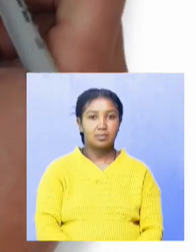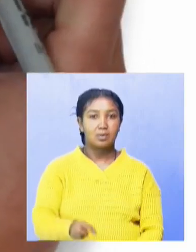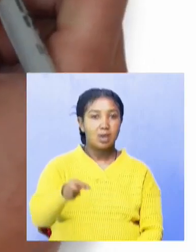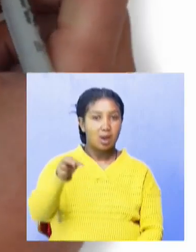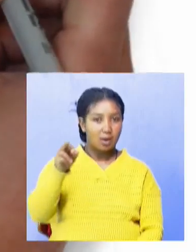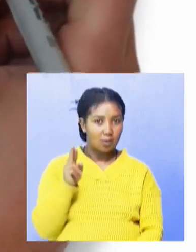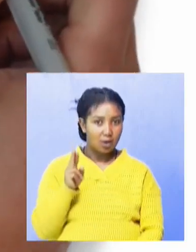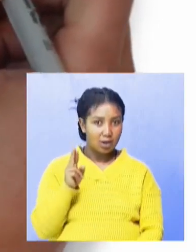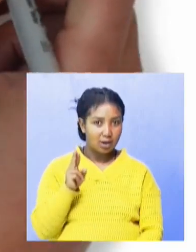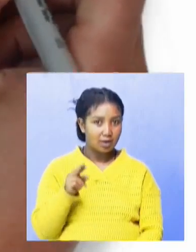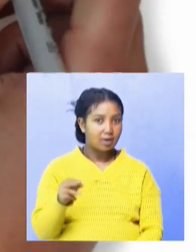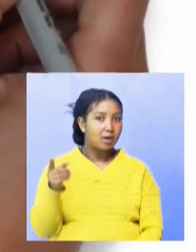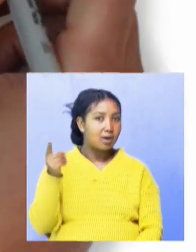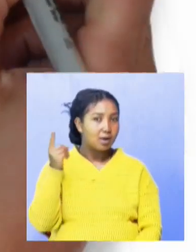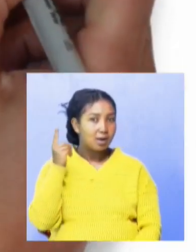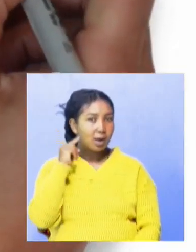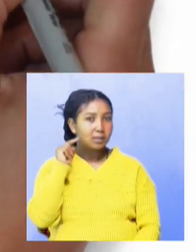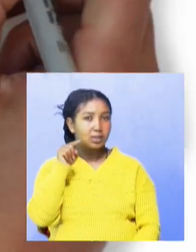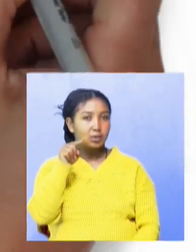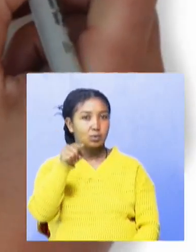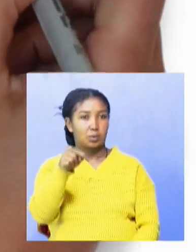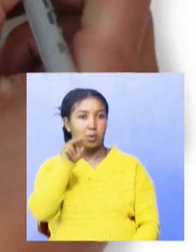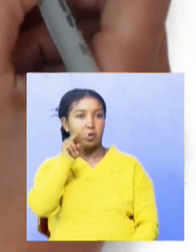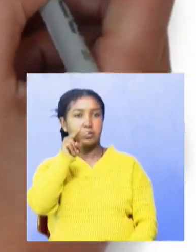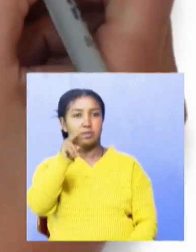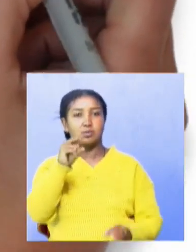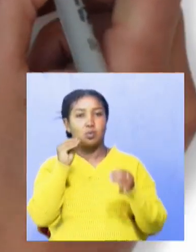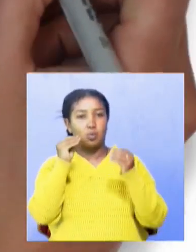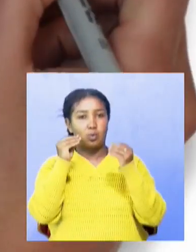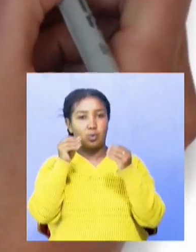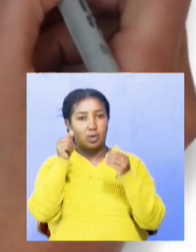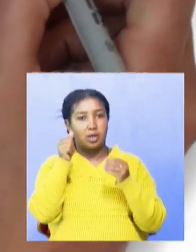were listening to him.